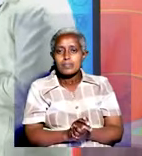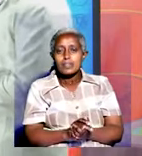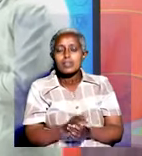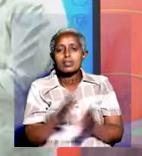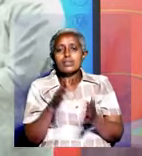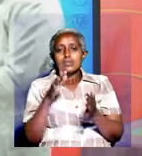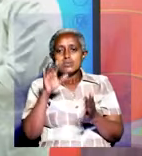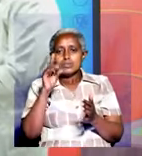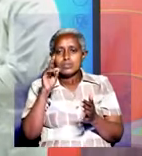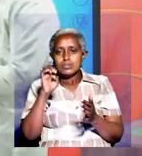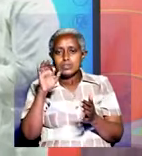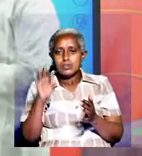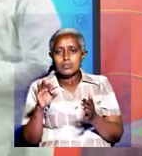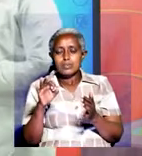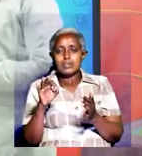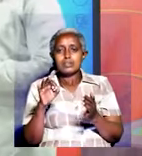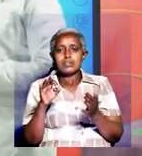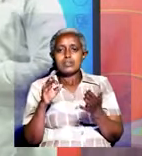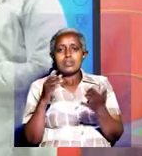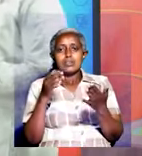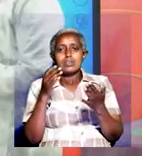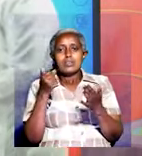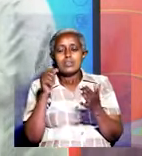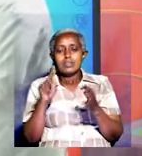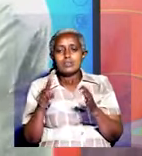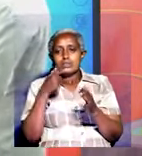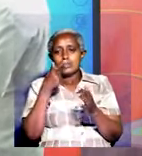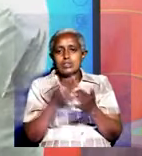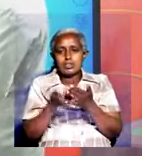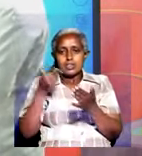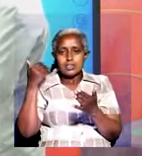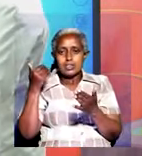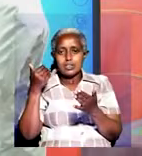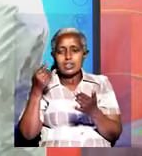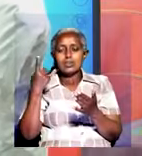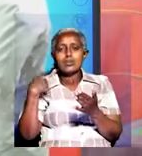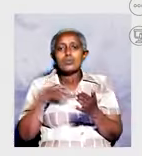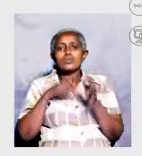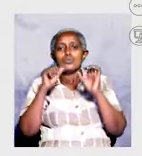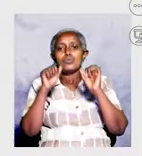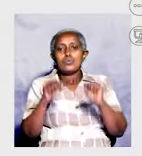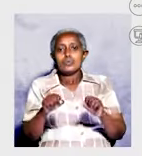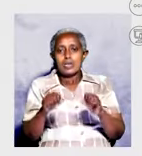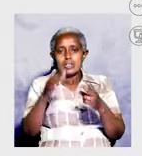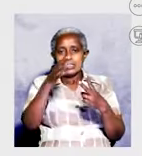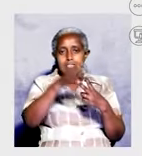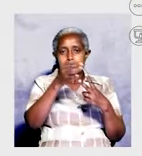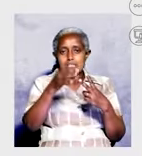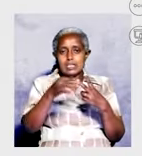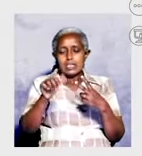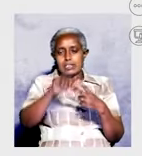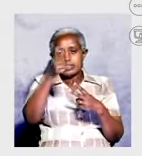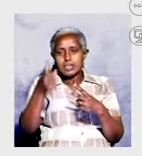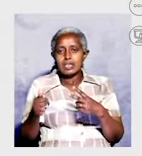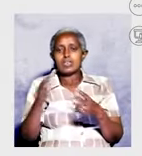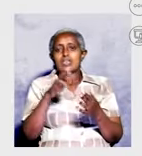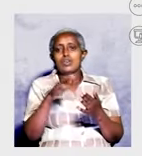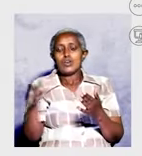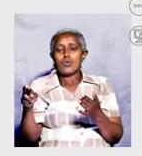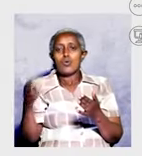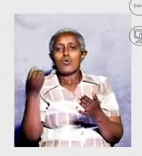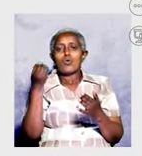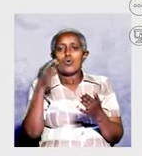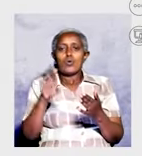To determine determinant, as we said earlier, you can select any row